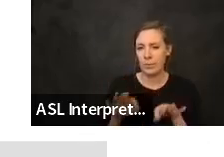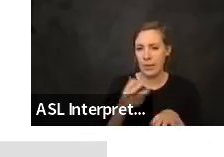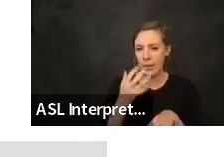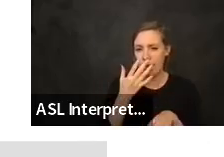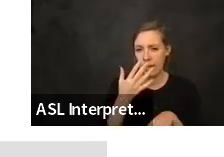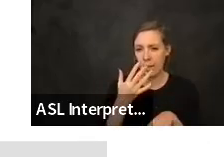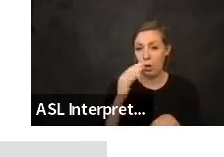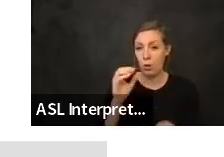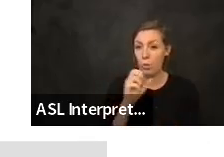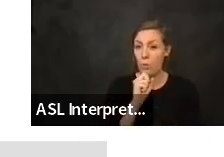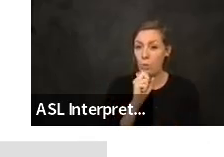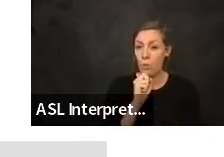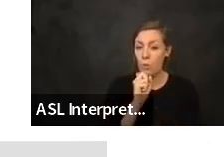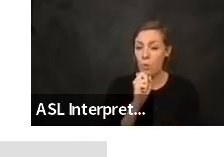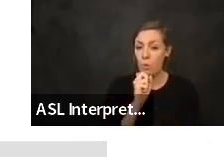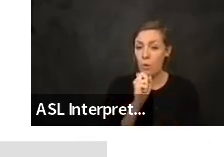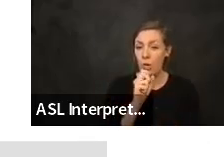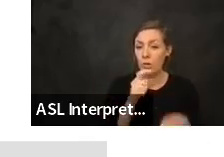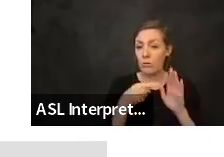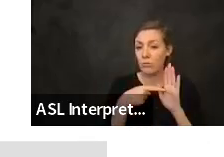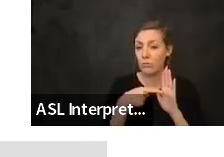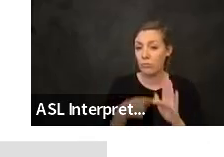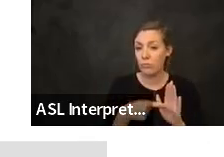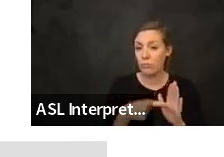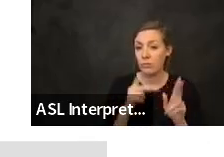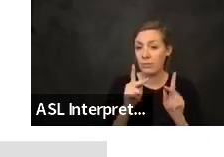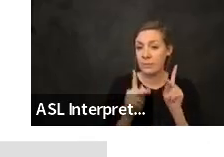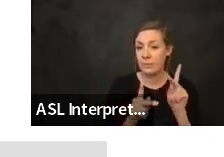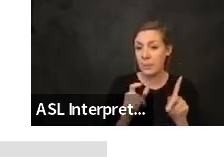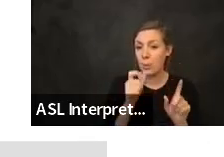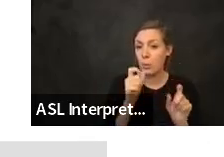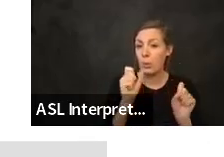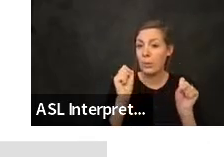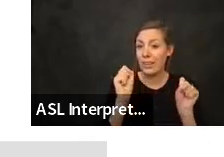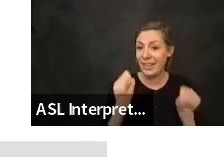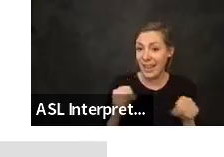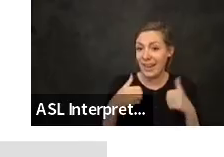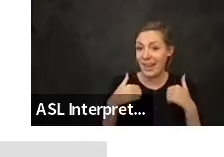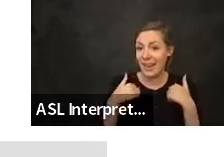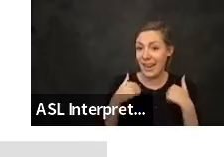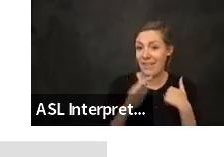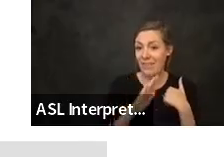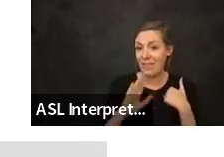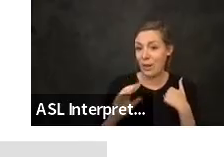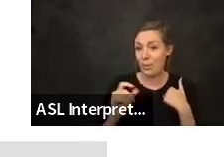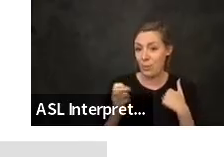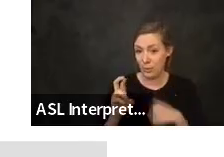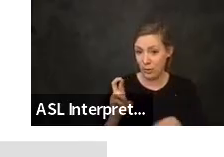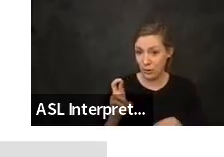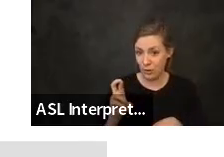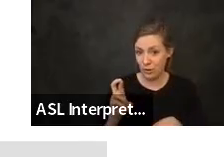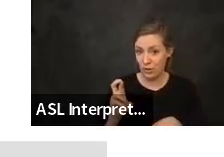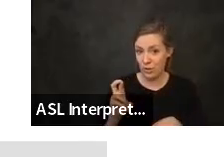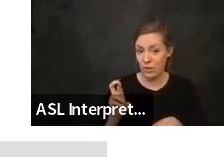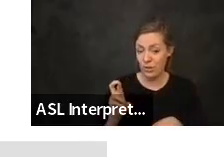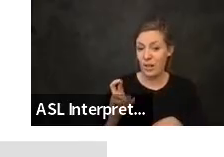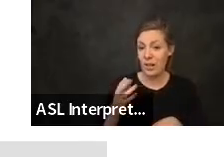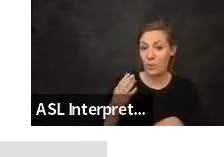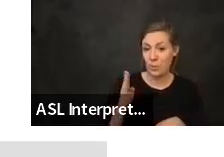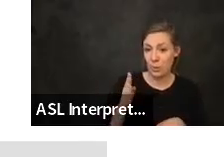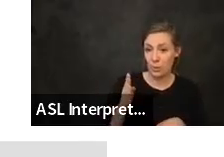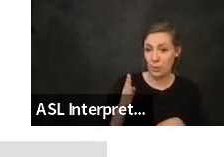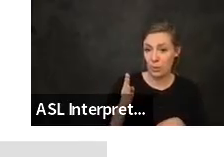the orange here indicates individuals who are eligible to receive their booster doses, and the